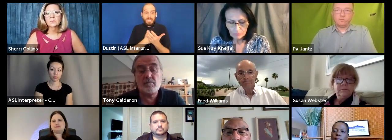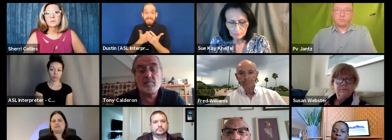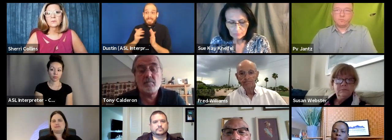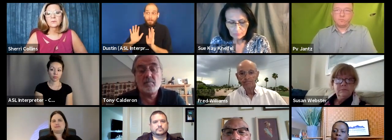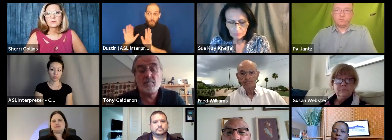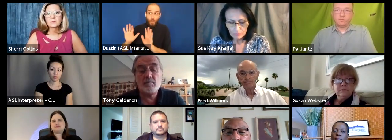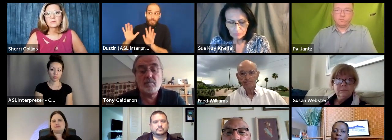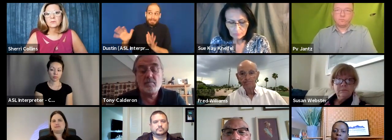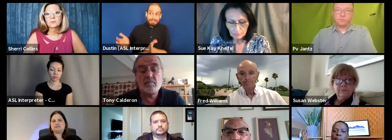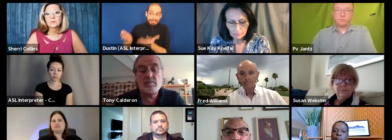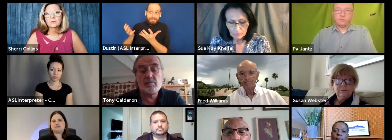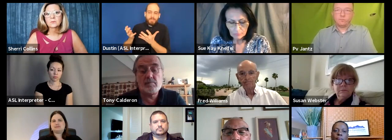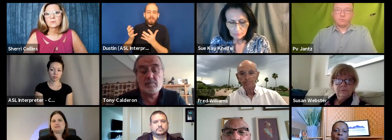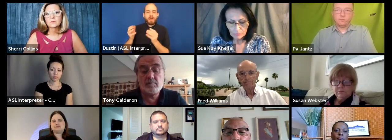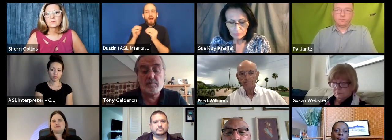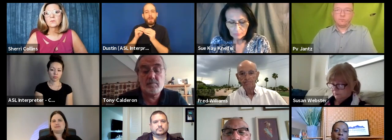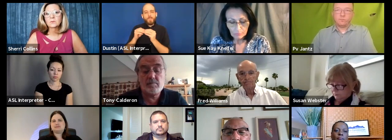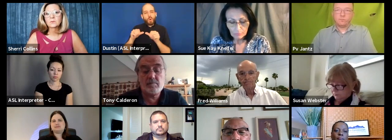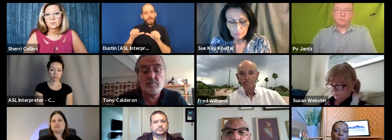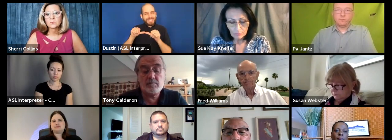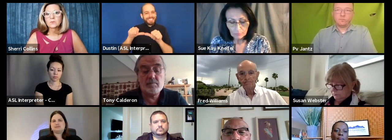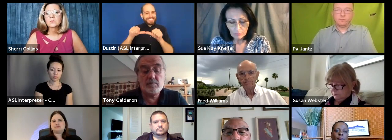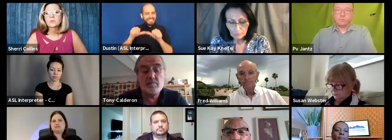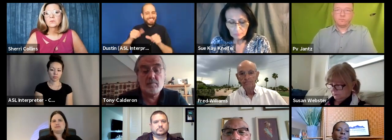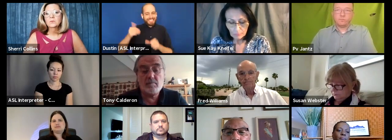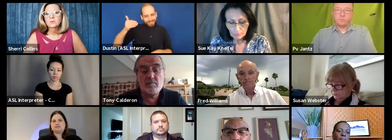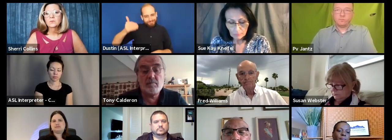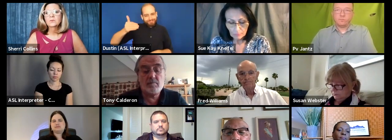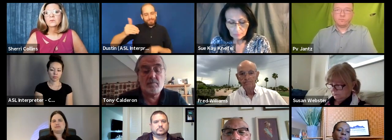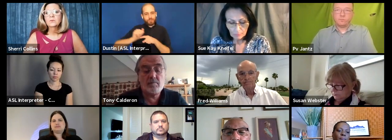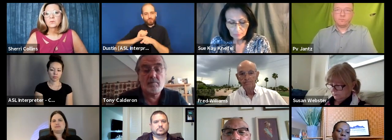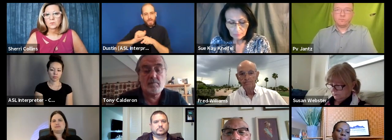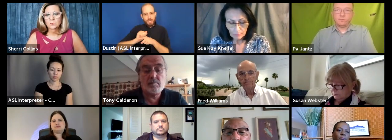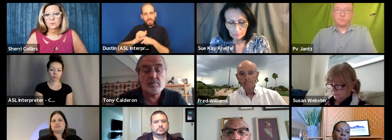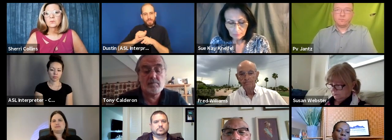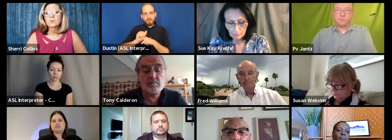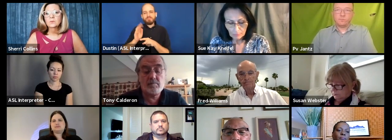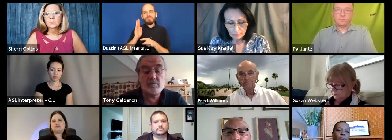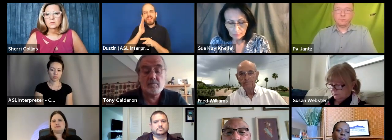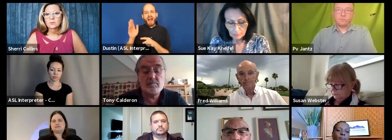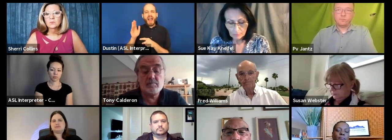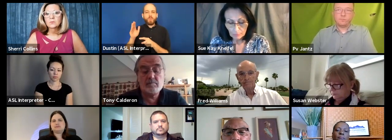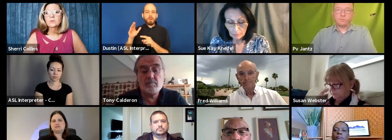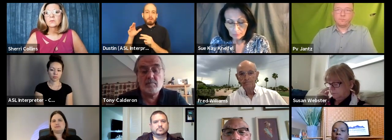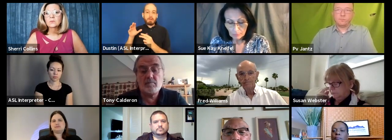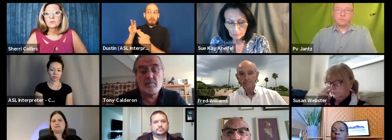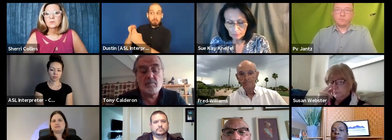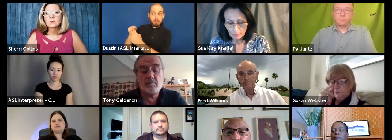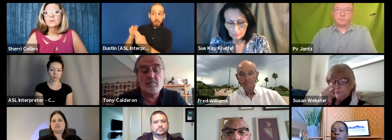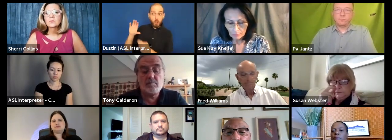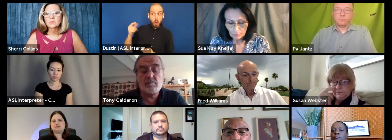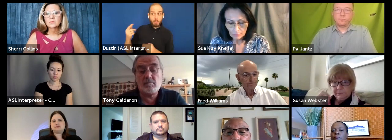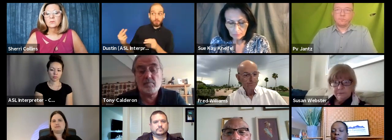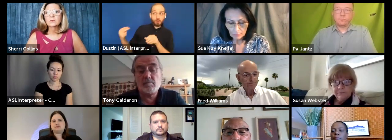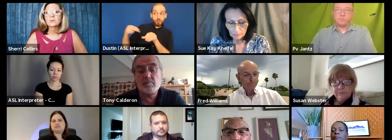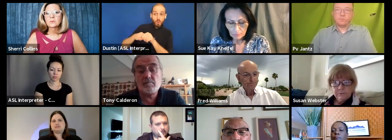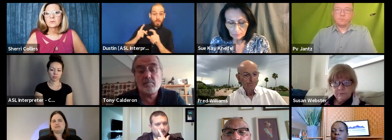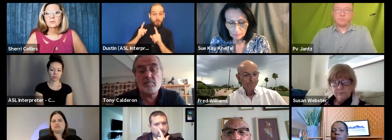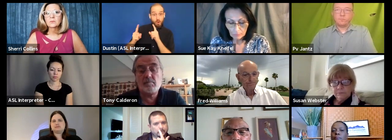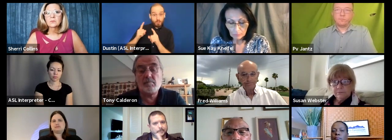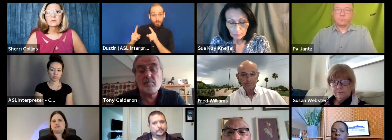I'm going to actually tap Carmen into this part of the conversation, is on all of their divisions